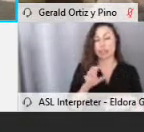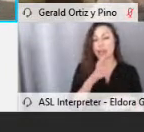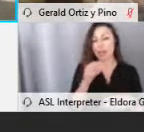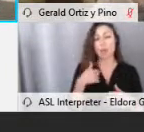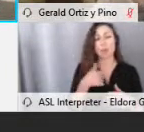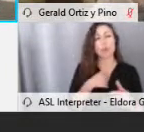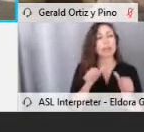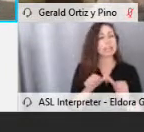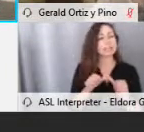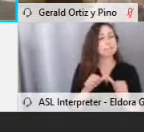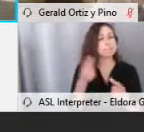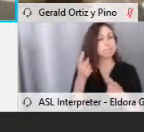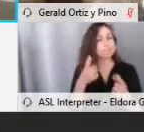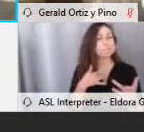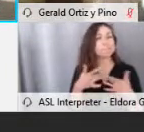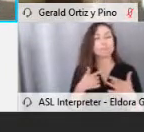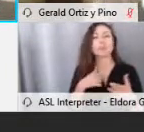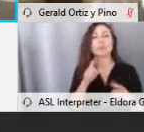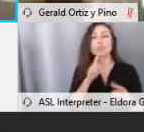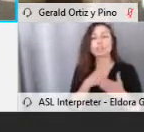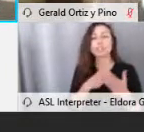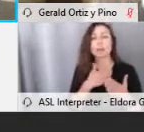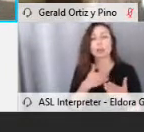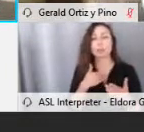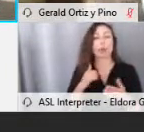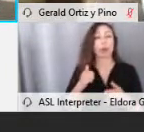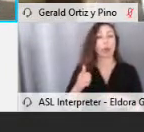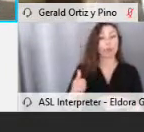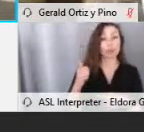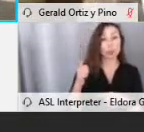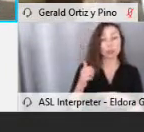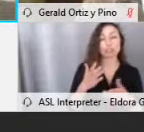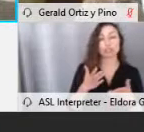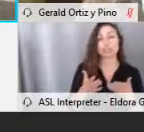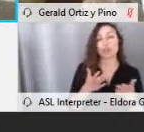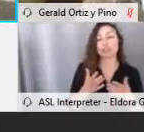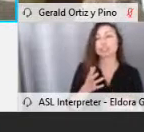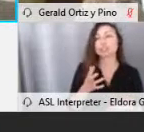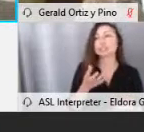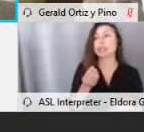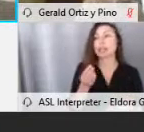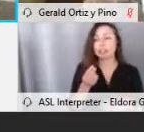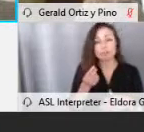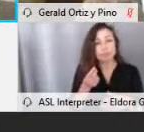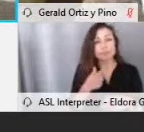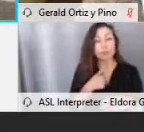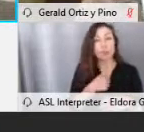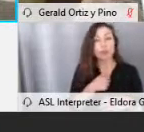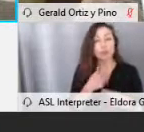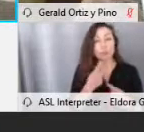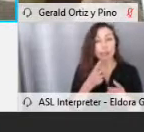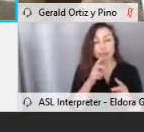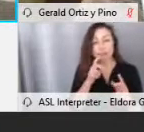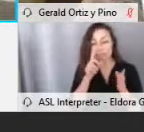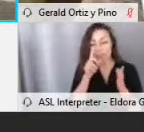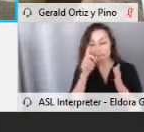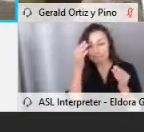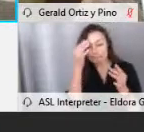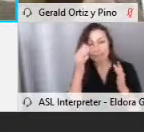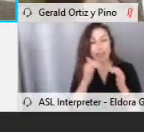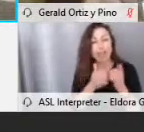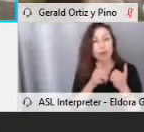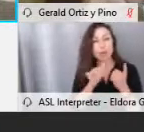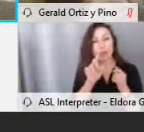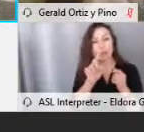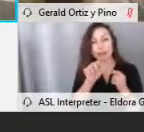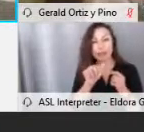persists. We heard reports of members refusing services, and so we've been looking at how this